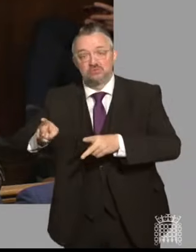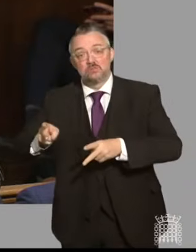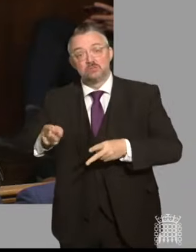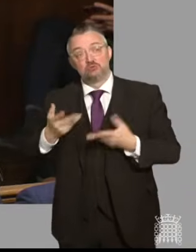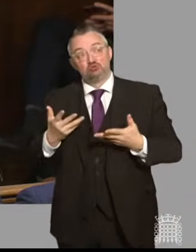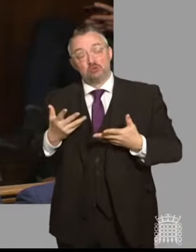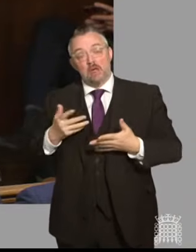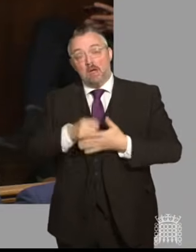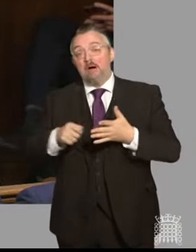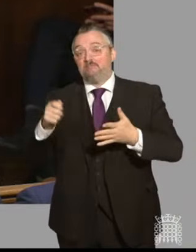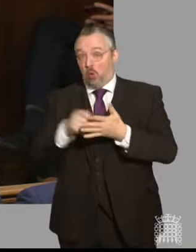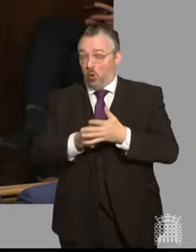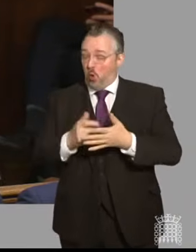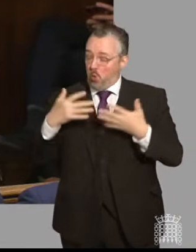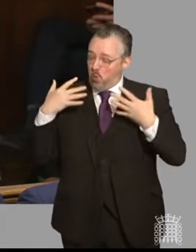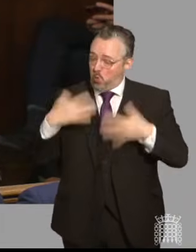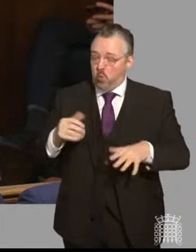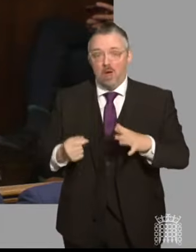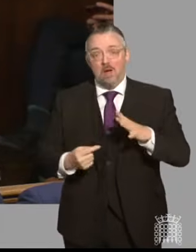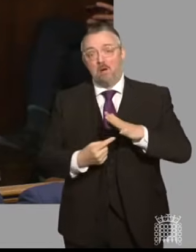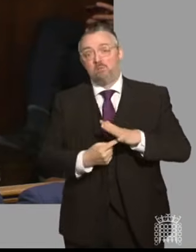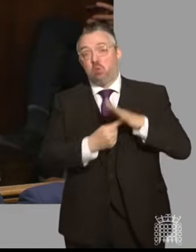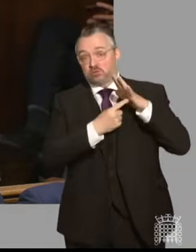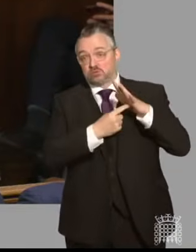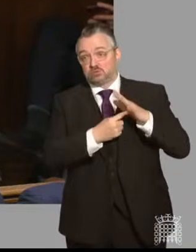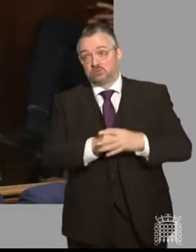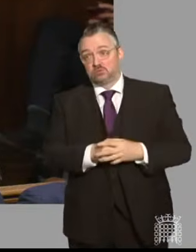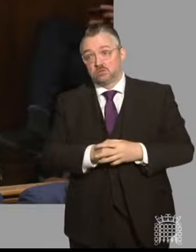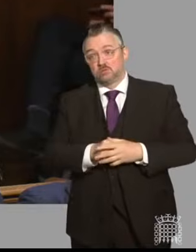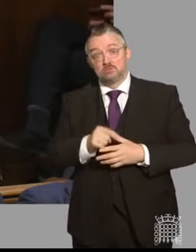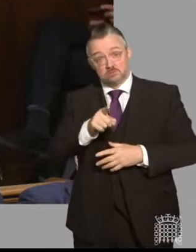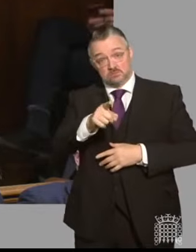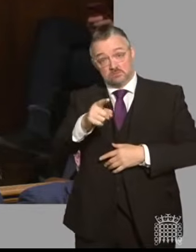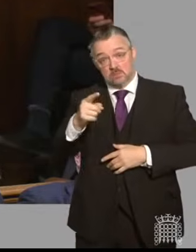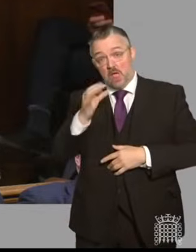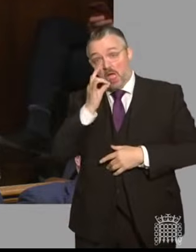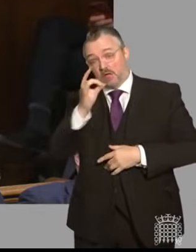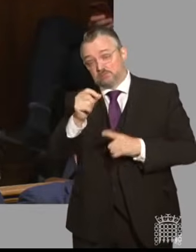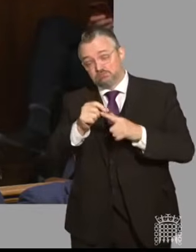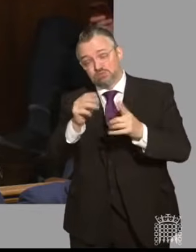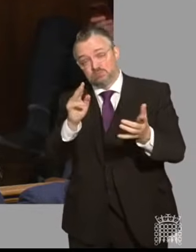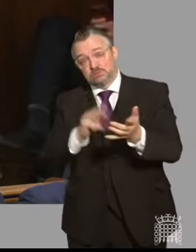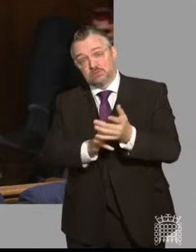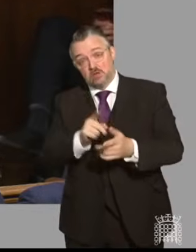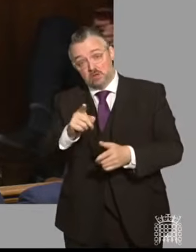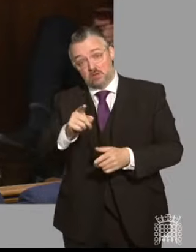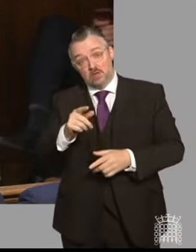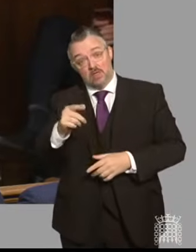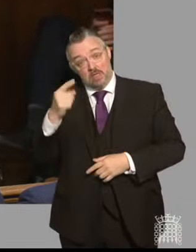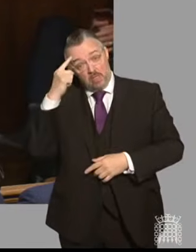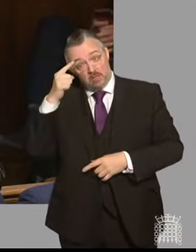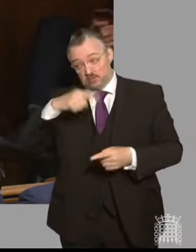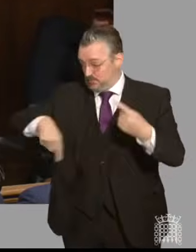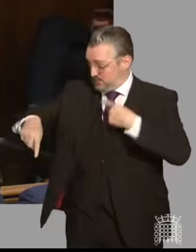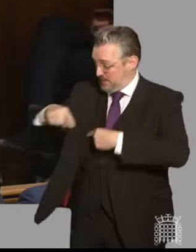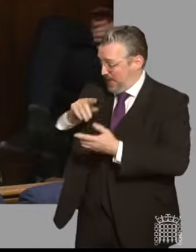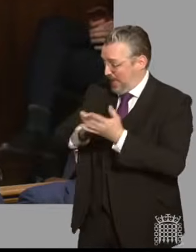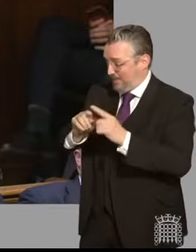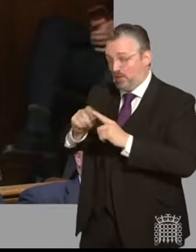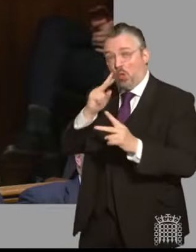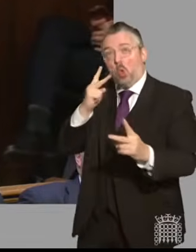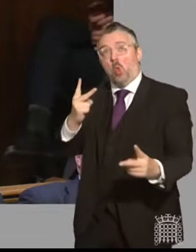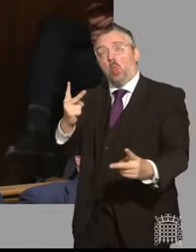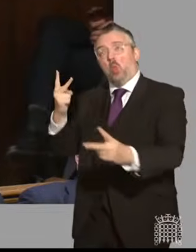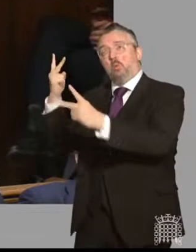that MPs today should look back with that same pride, knowing that they have done